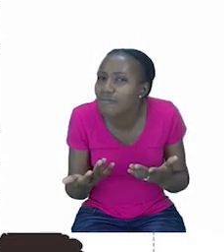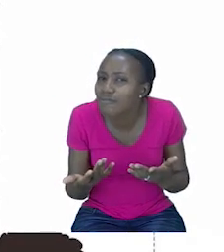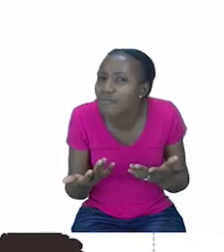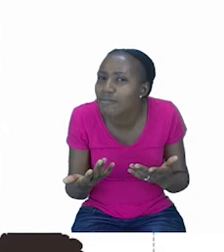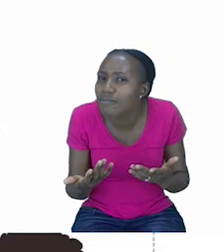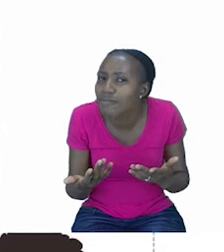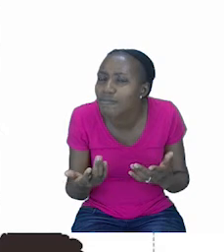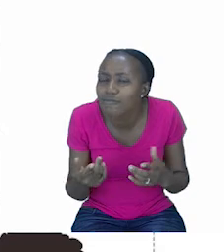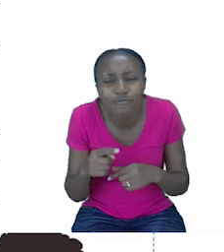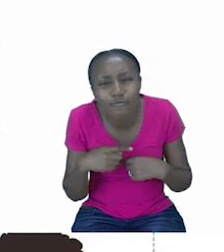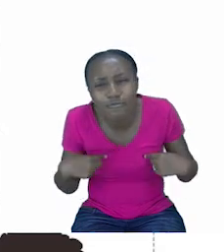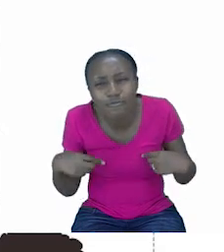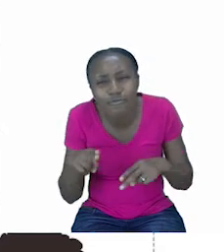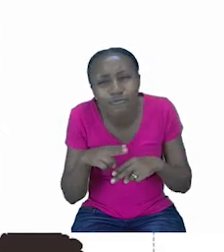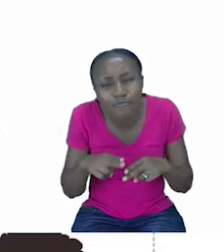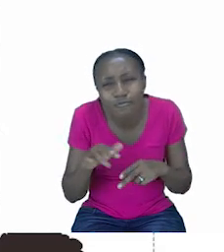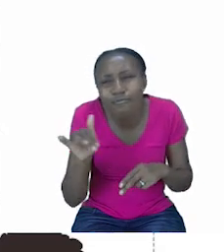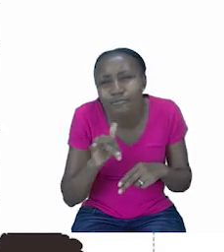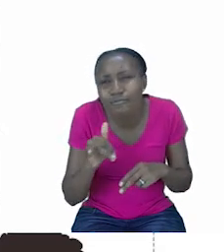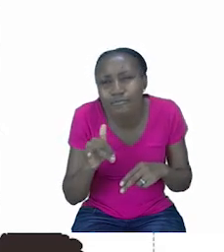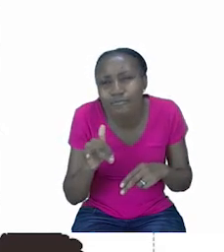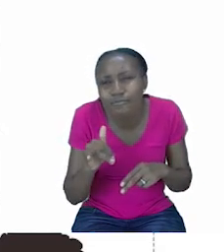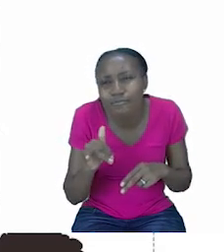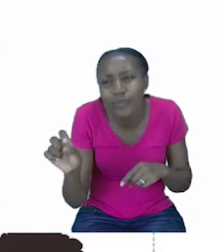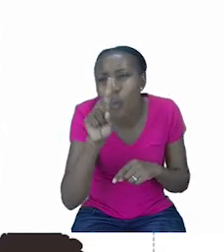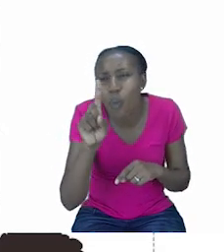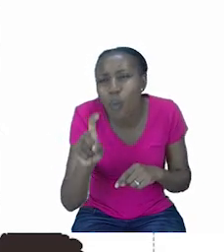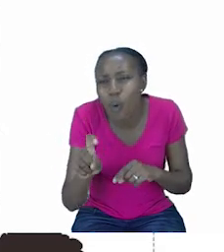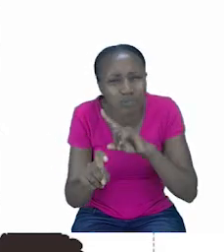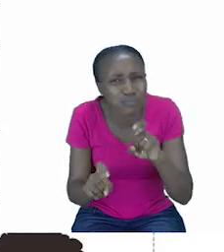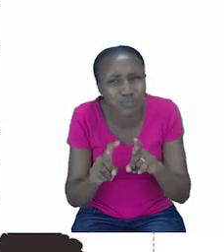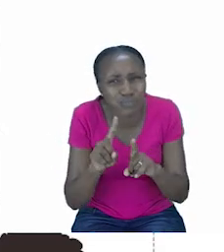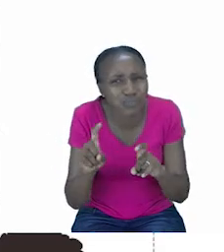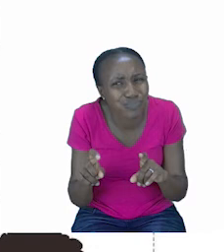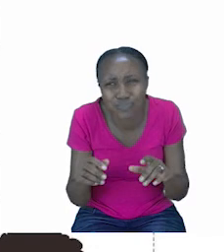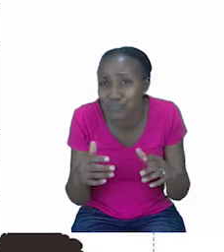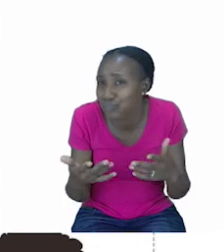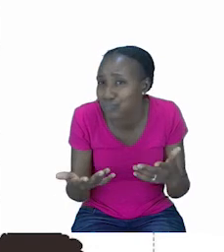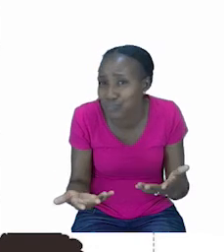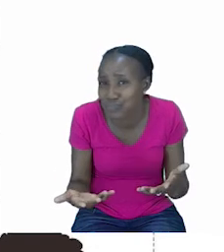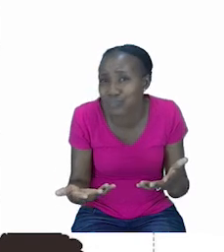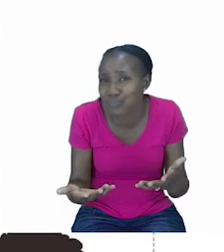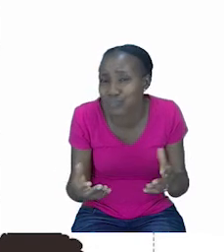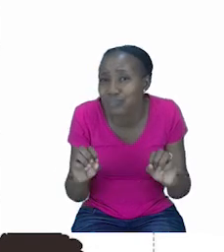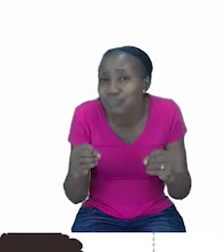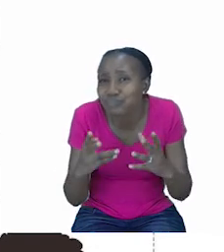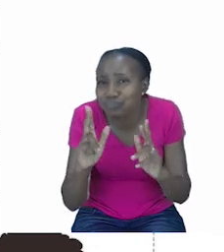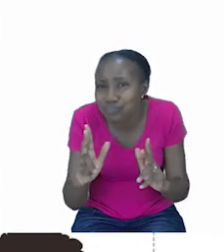okay, we have a big question here. Wow, let's count the people that are